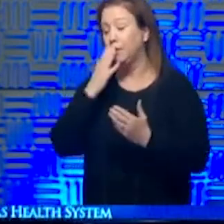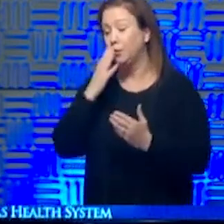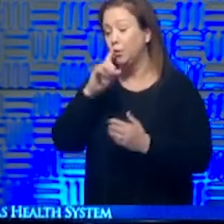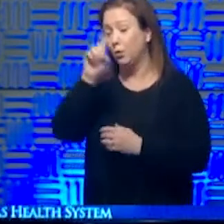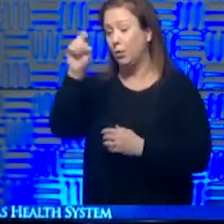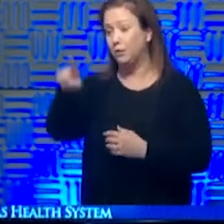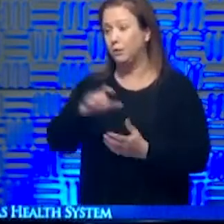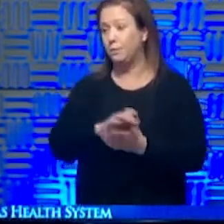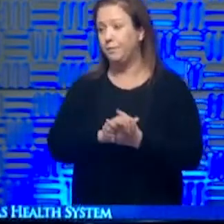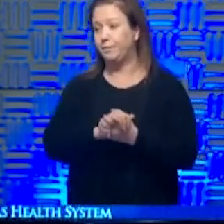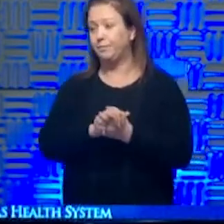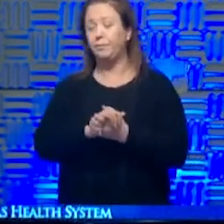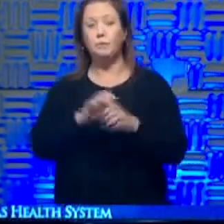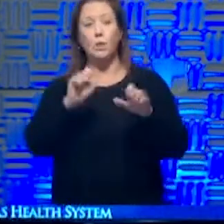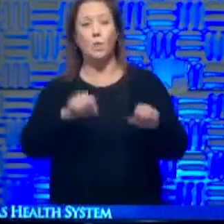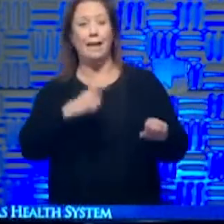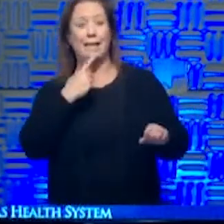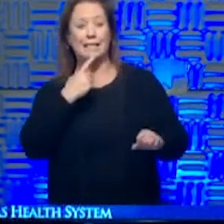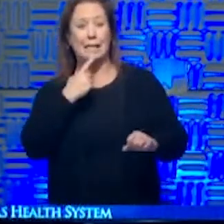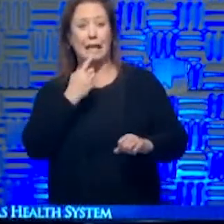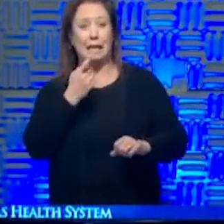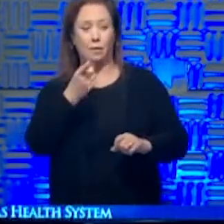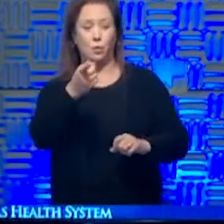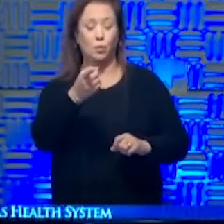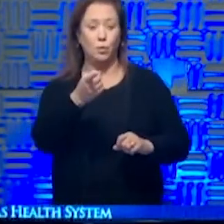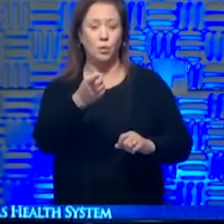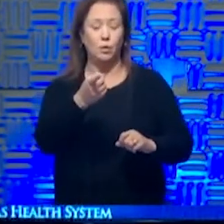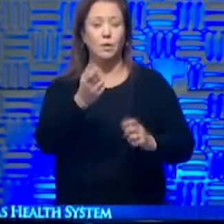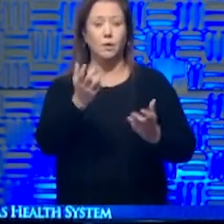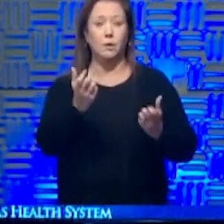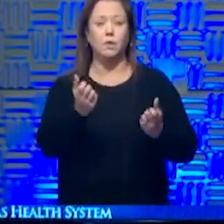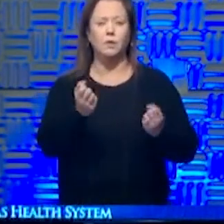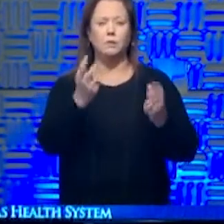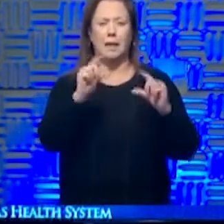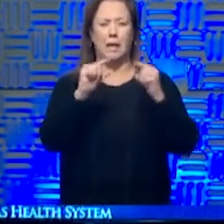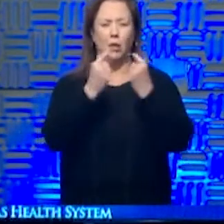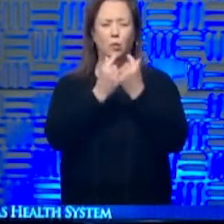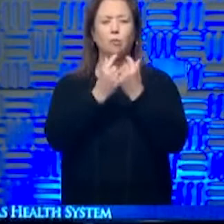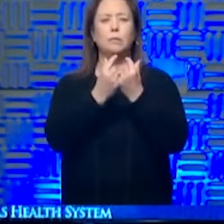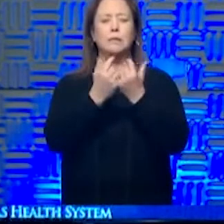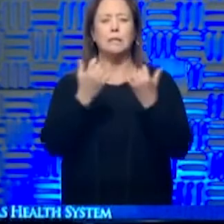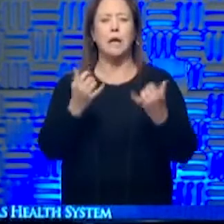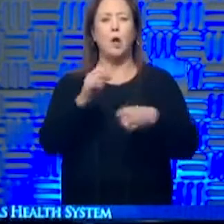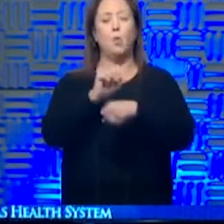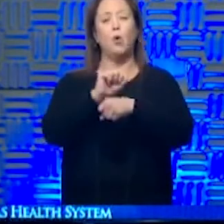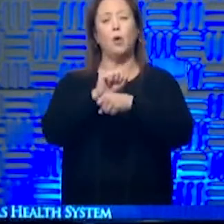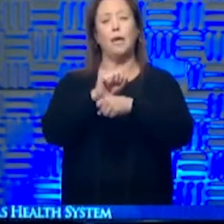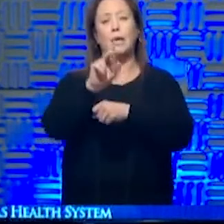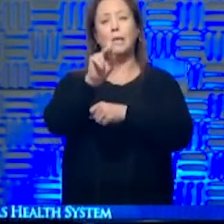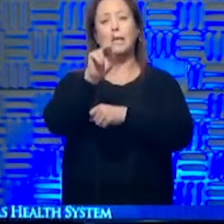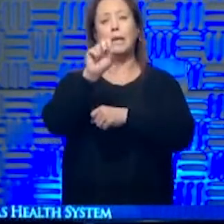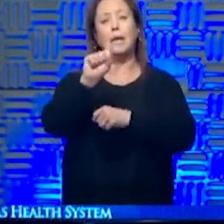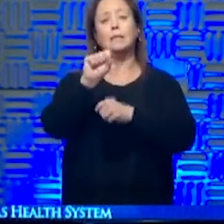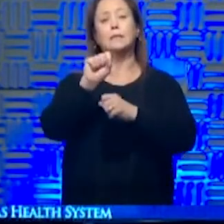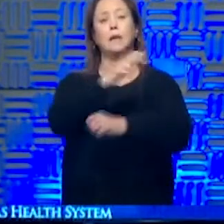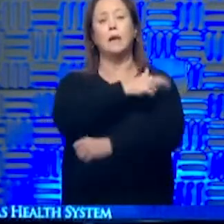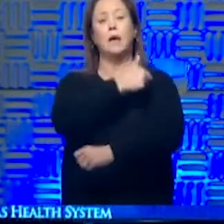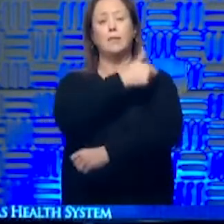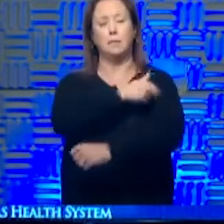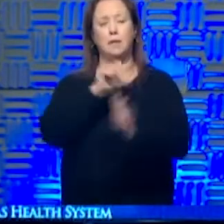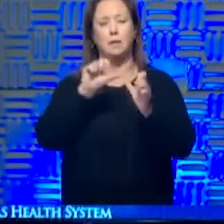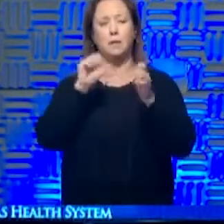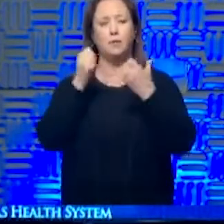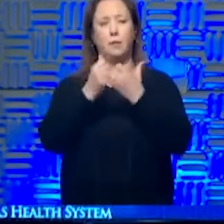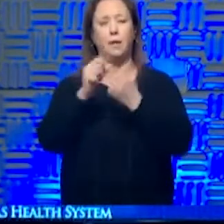what I can tell you is that there's a number of groups working through the Kansas Hospital Association,